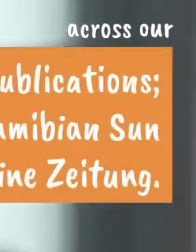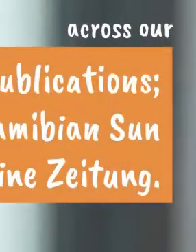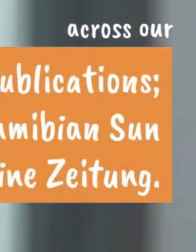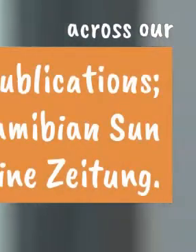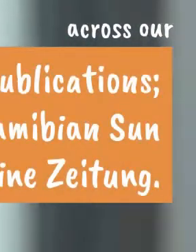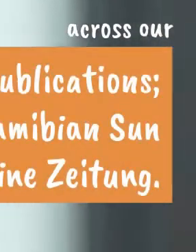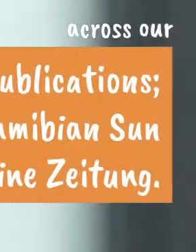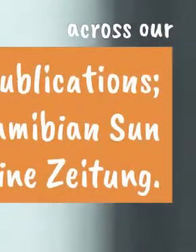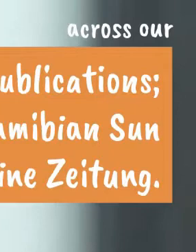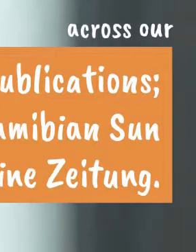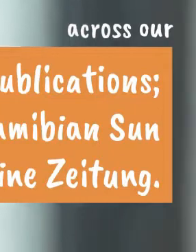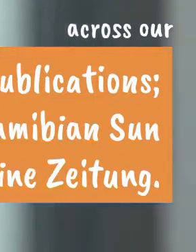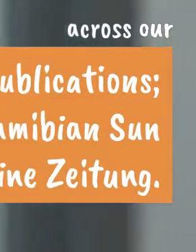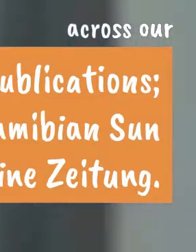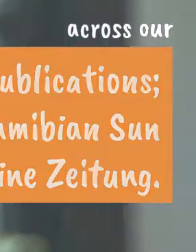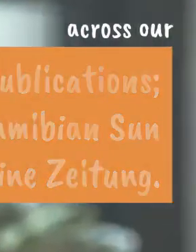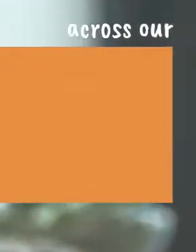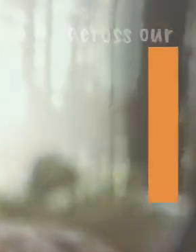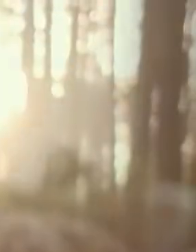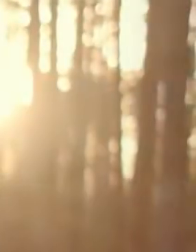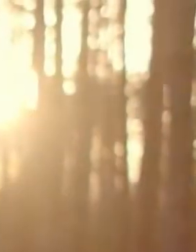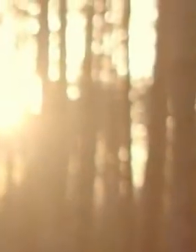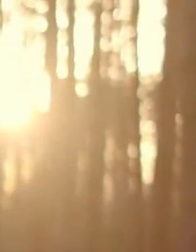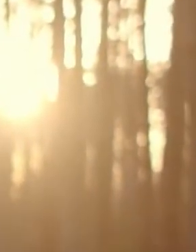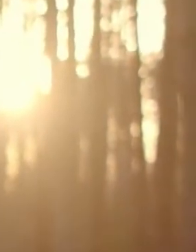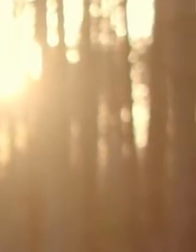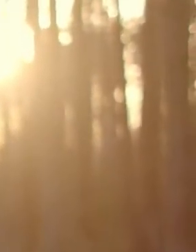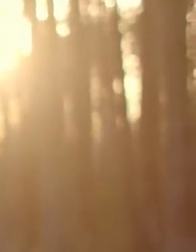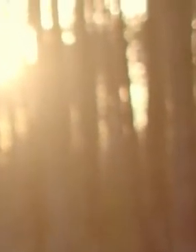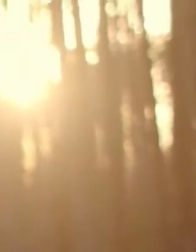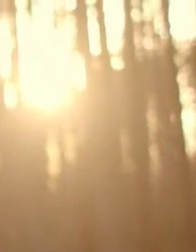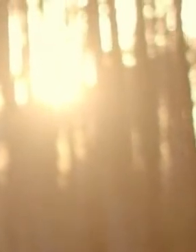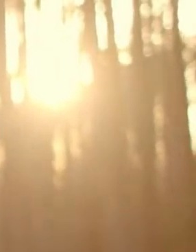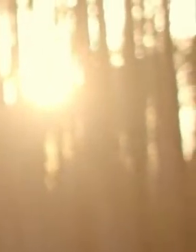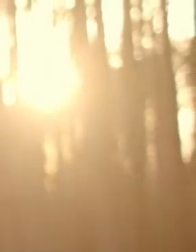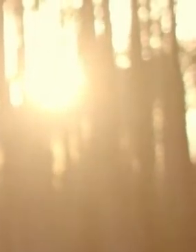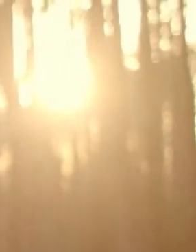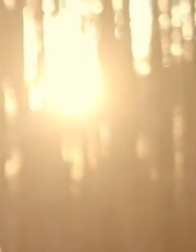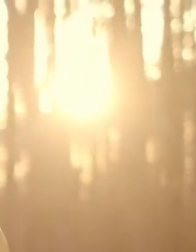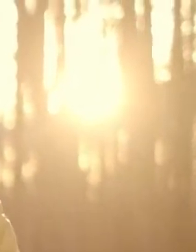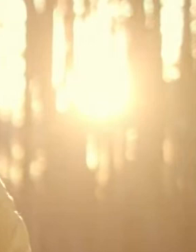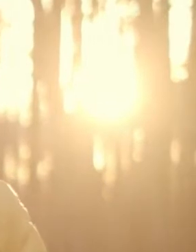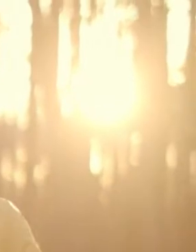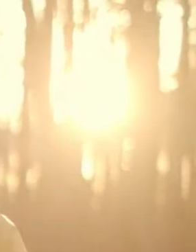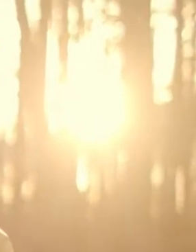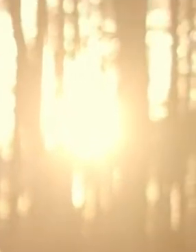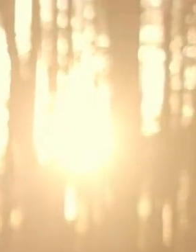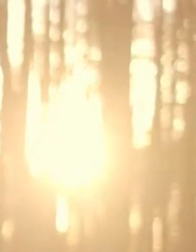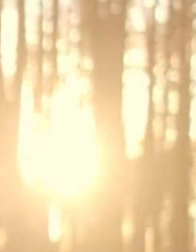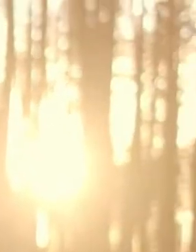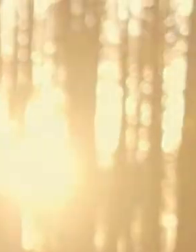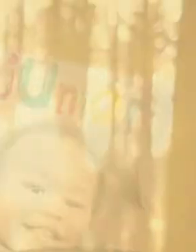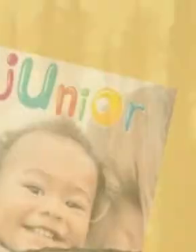cool. Friends, remember that we should always listen to our firefighters, and remember that they will always